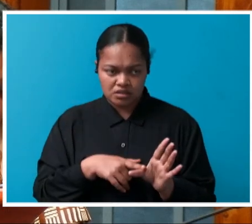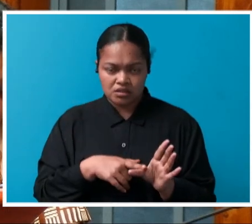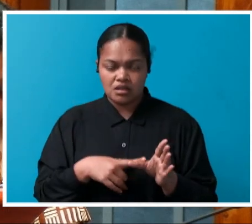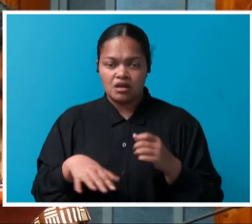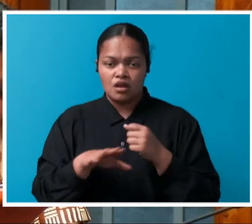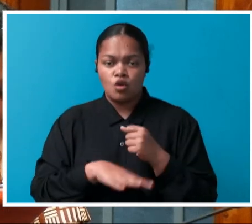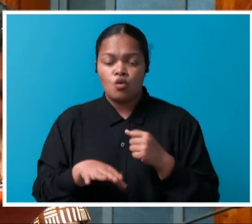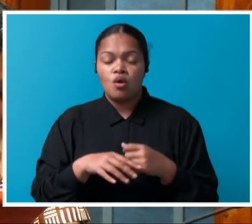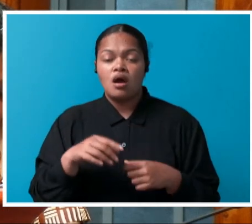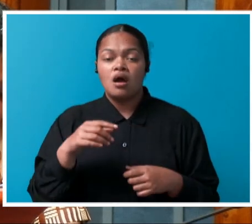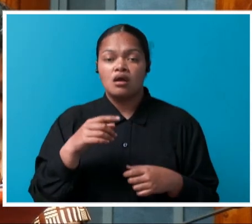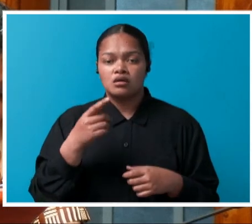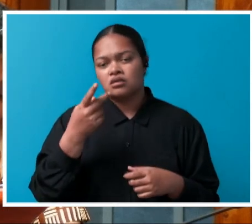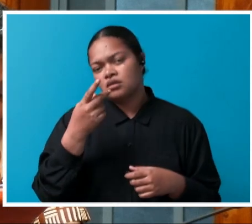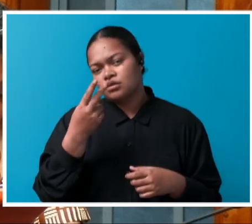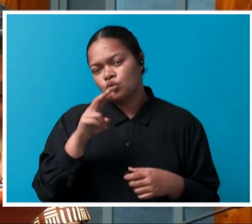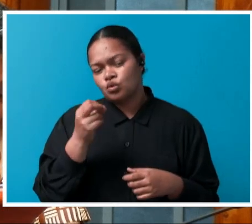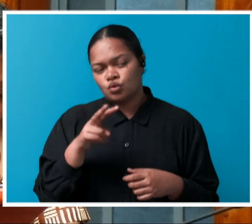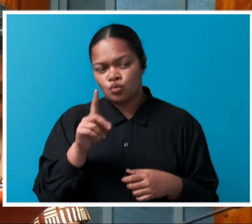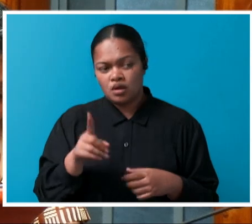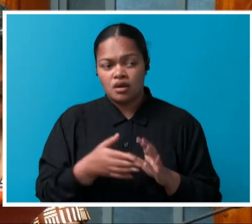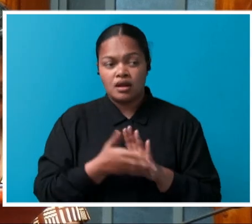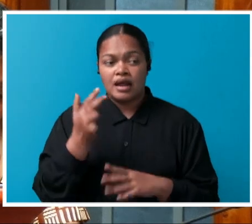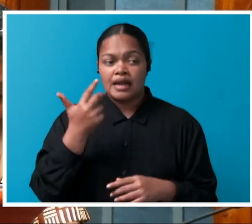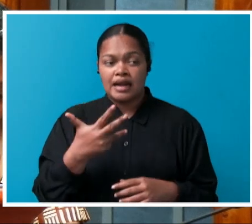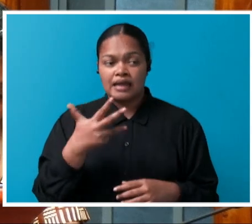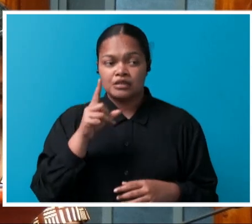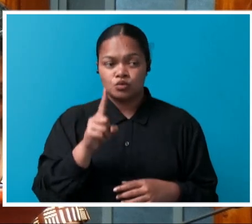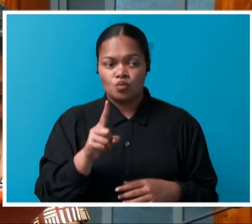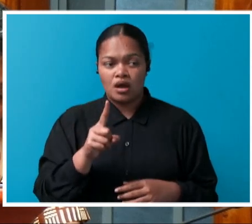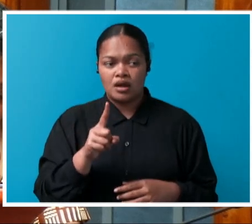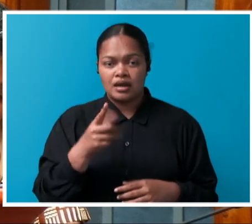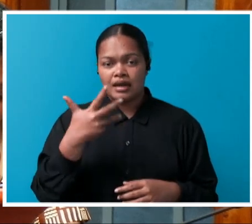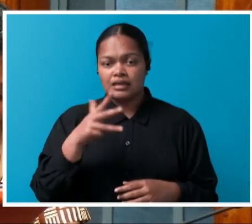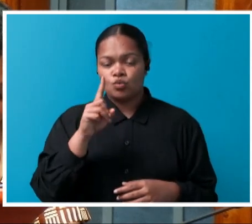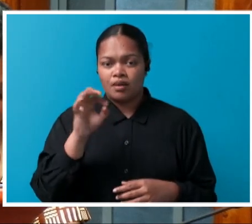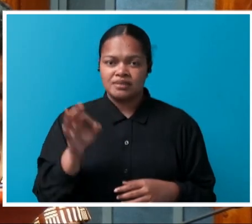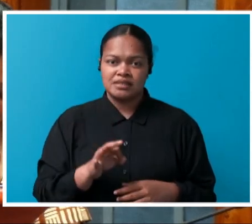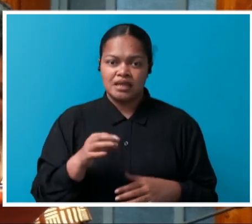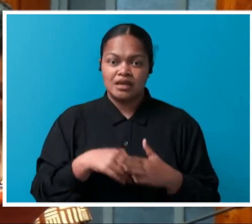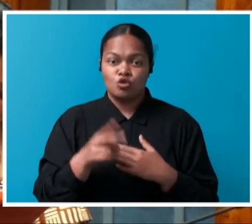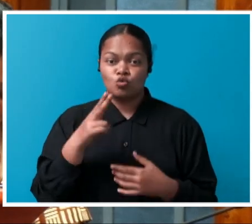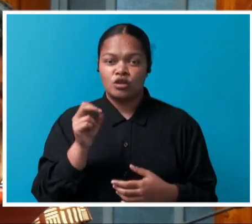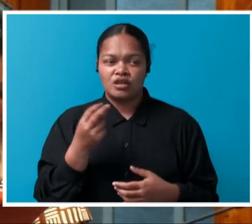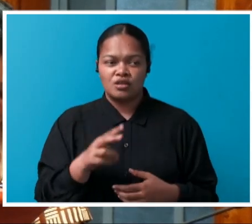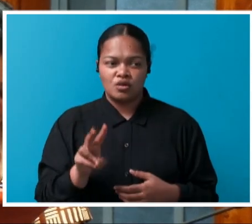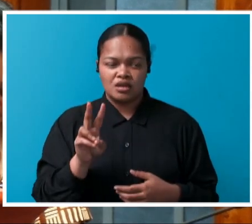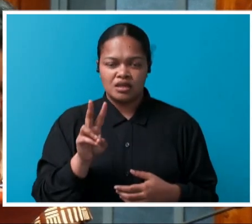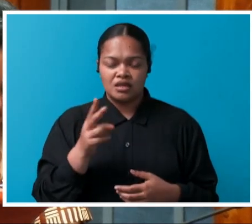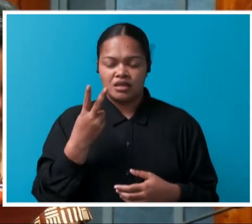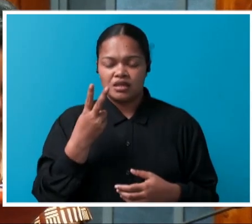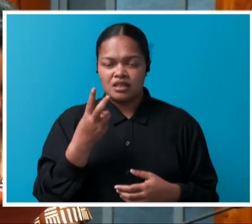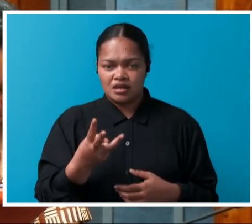70% observed in 2021 and a high of 91% obtained in 2023. In 2024,